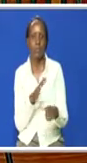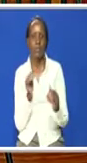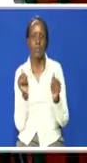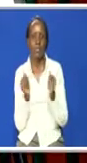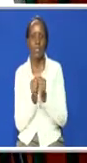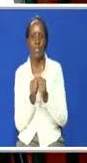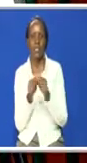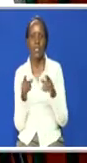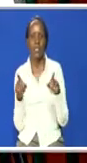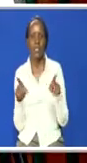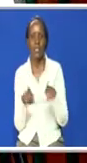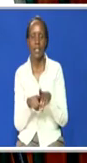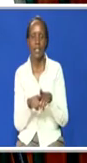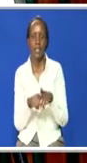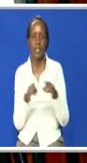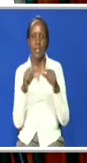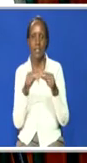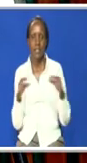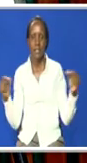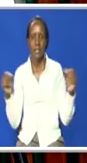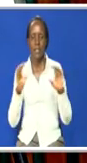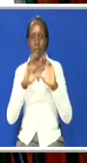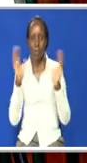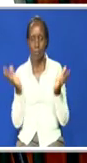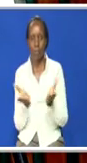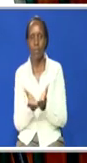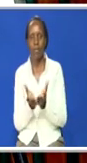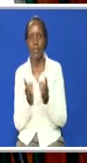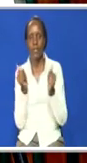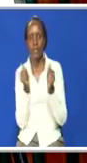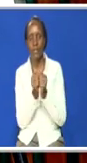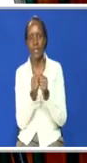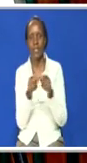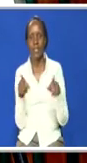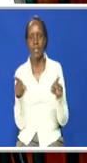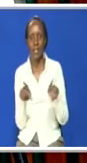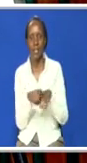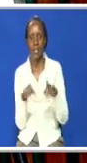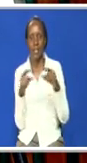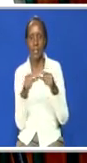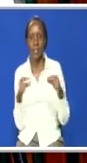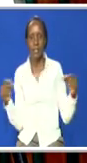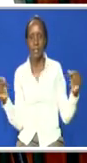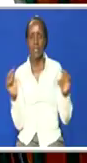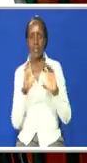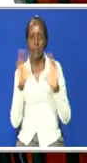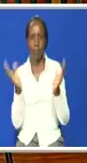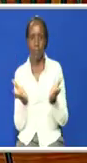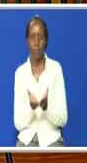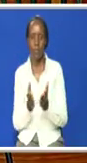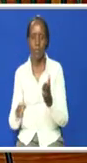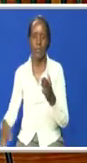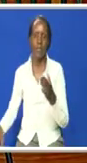10 like a stick and ball. 10 like a stick and ball.